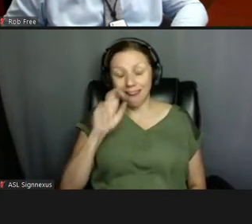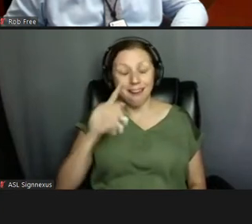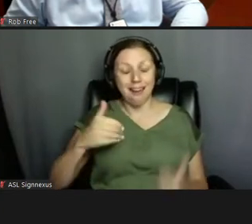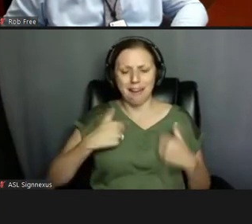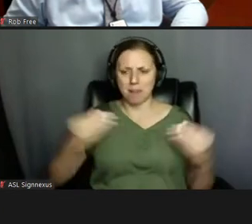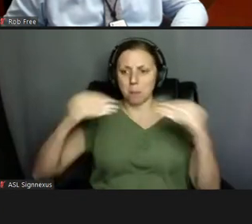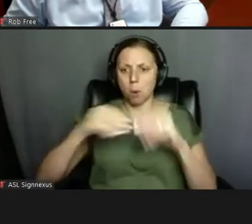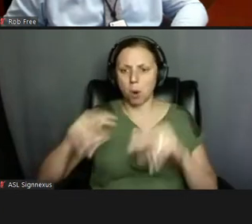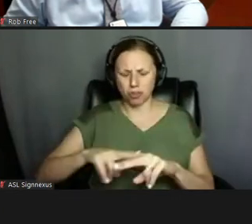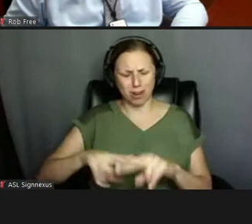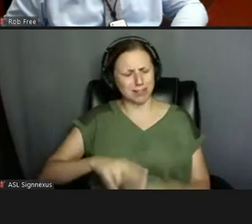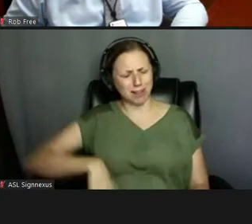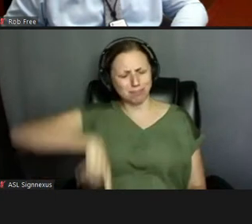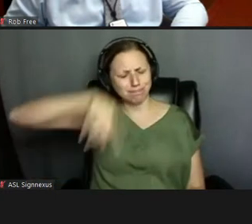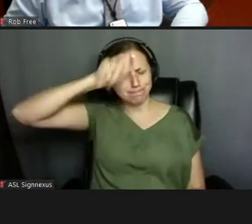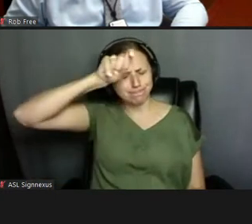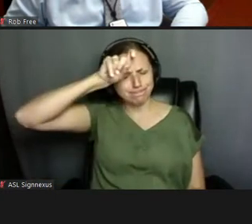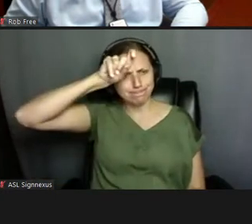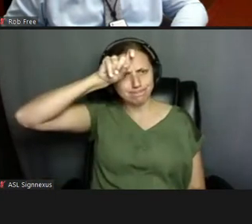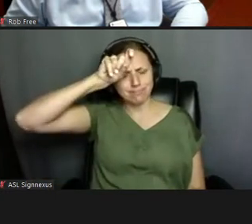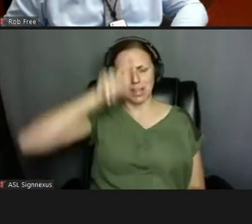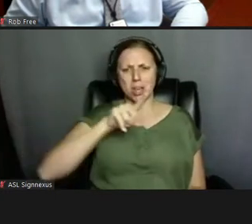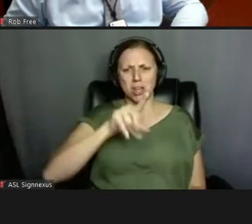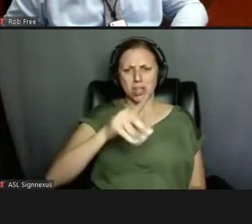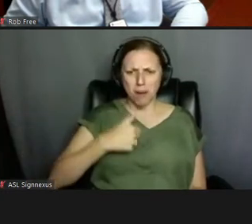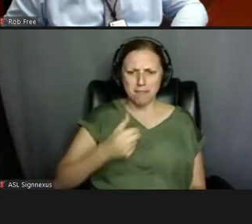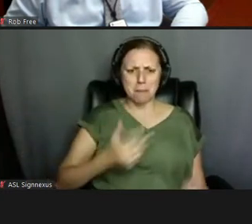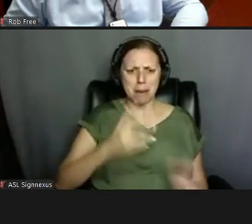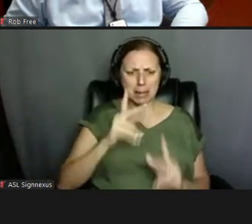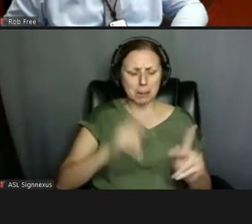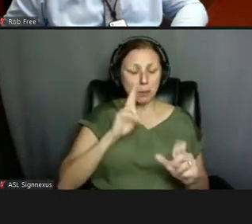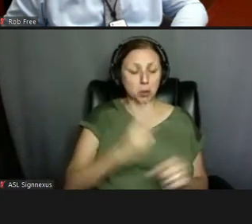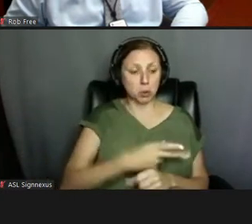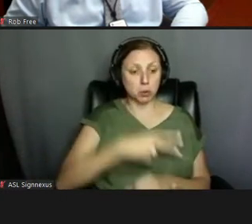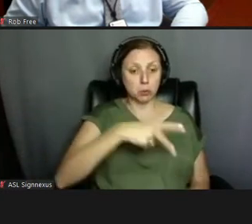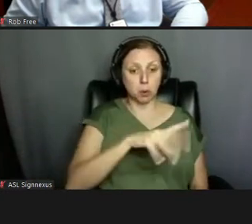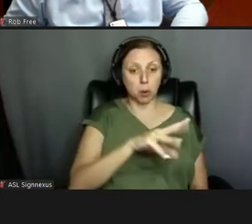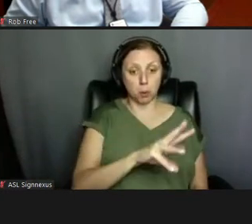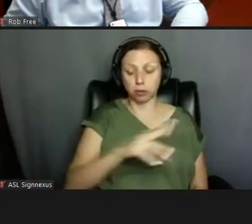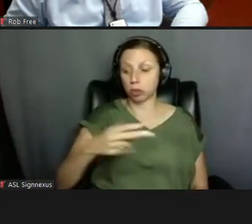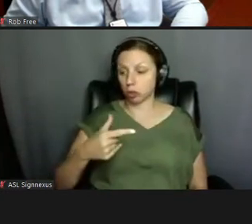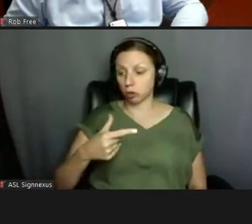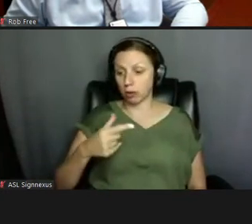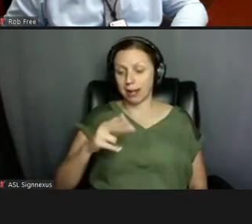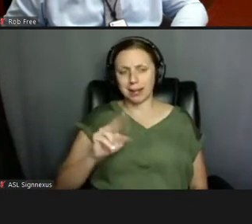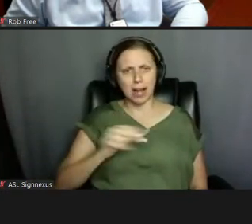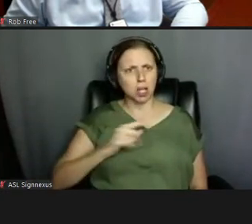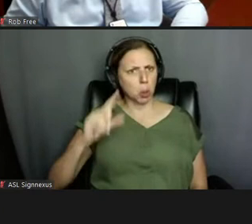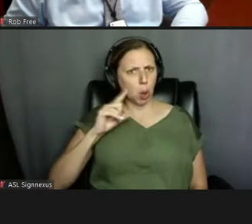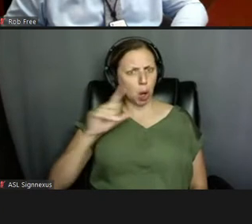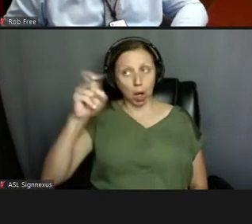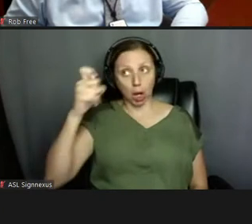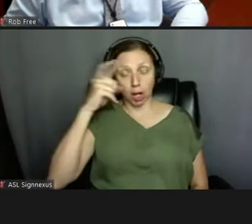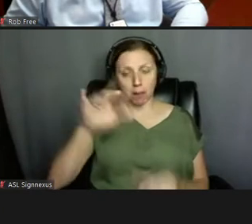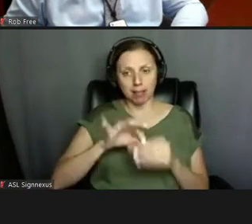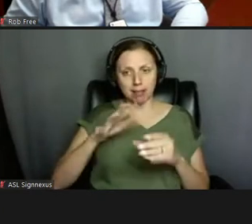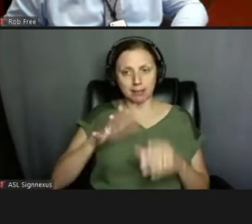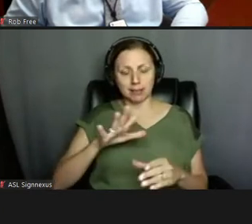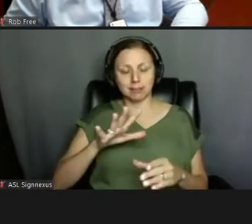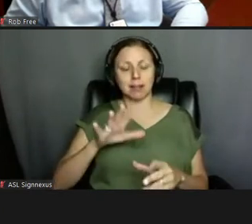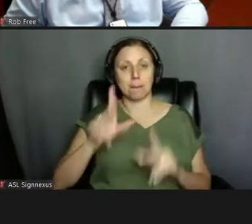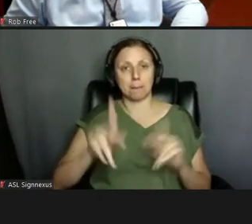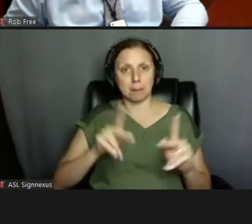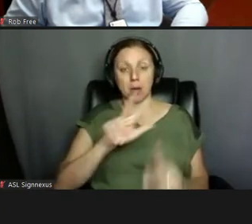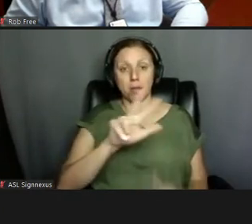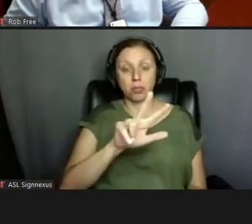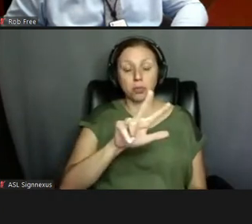have a very loyal ridership from Port Washington to Great Neck. You heard our elected officials, 3,100 of us have filled out